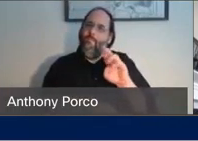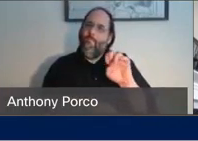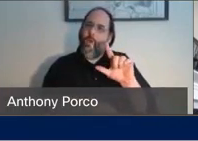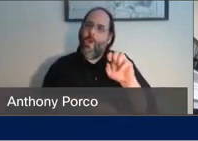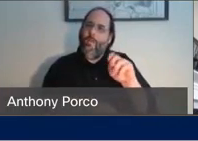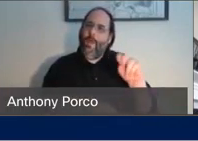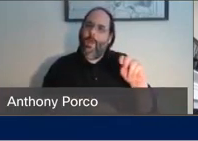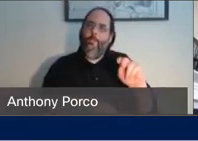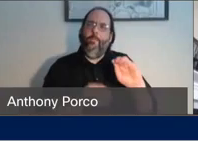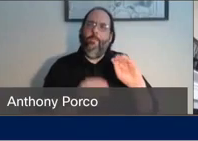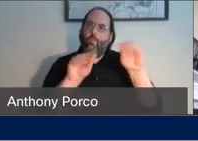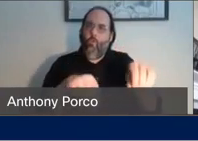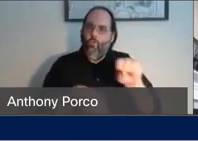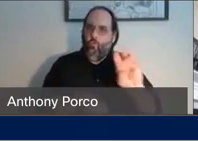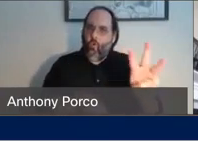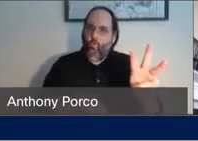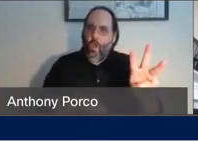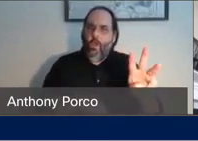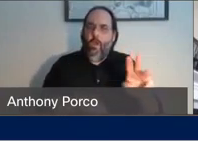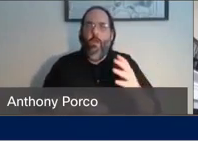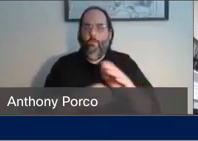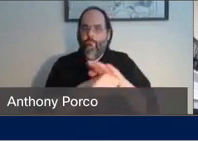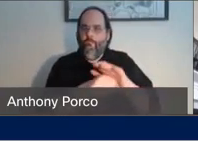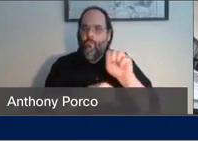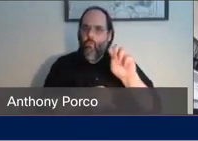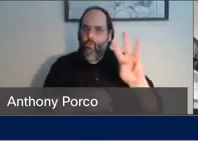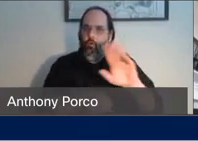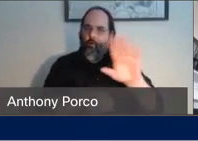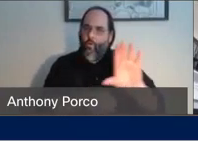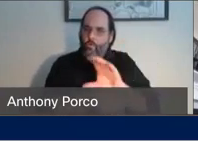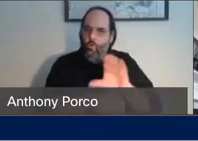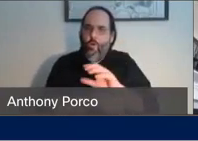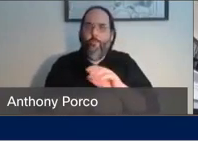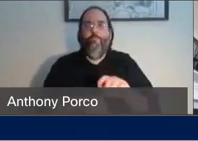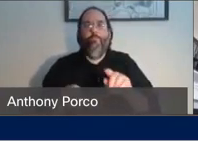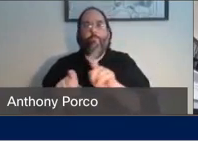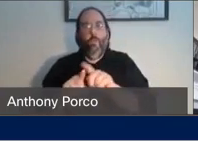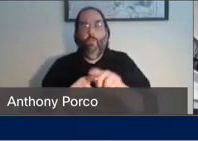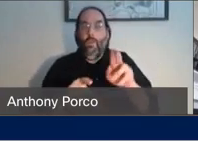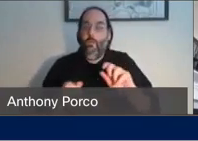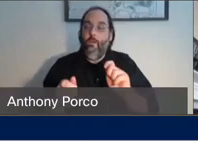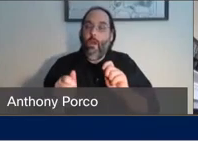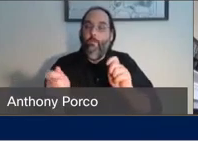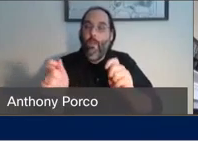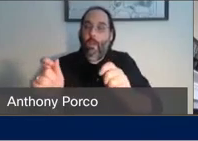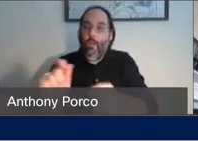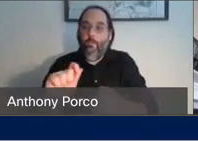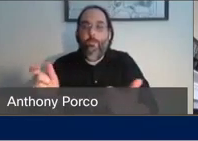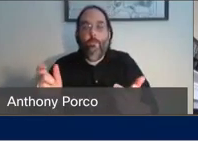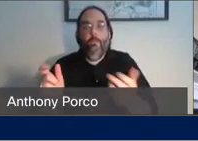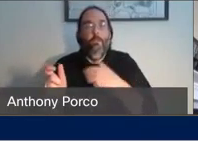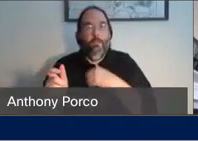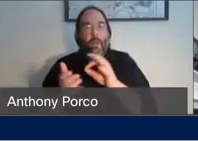the software, needed software on your computer, and he always updates the DDS content